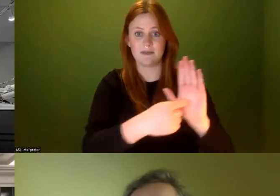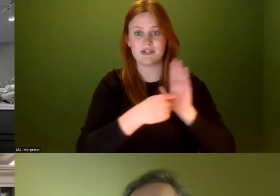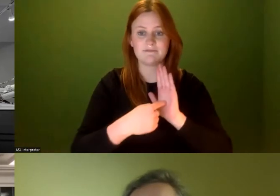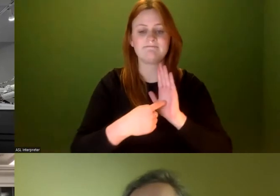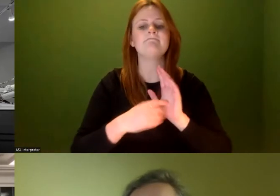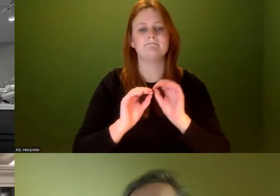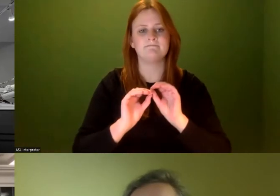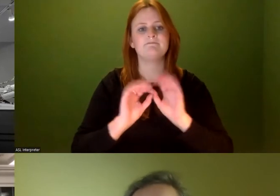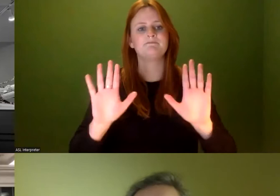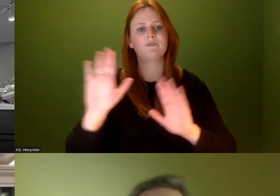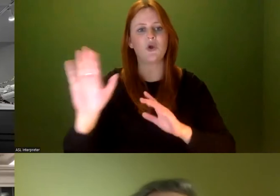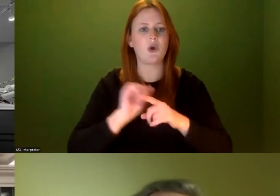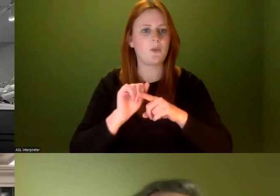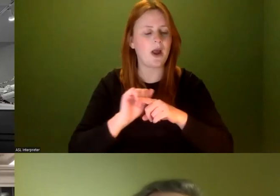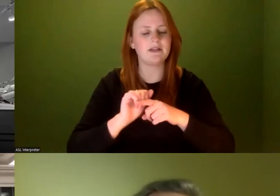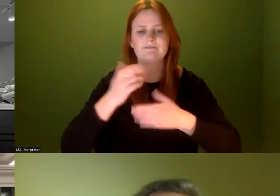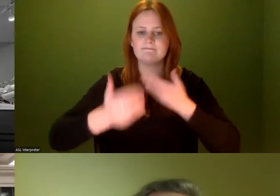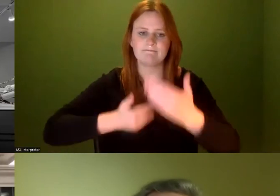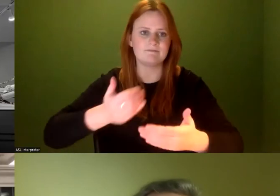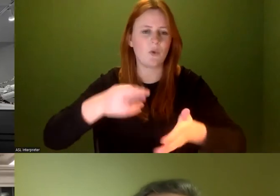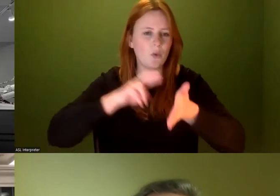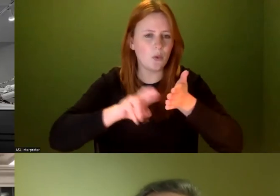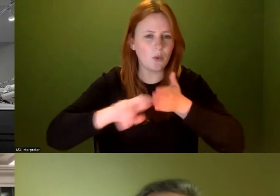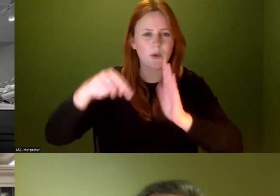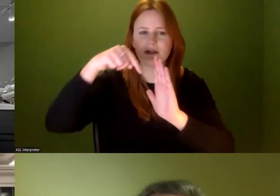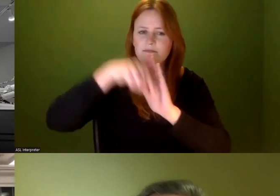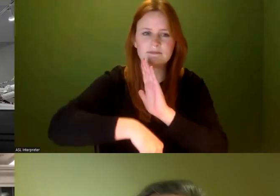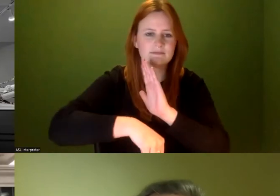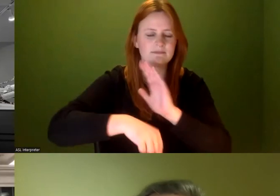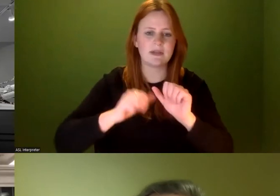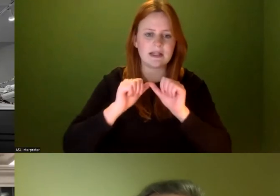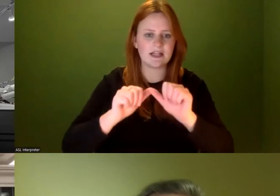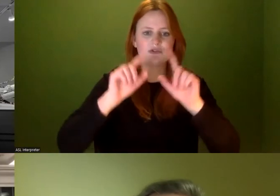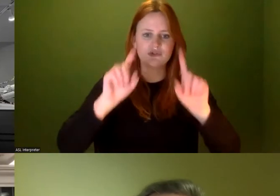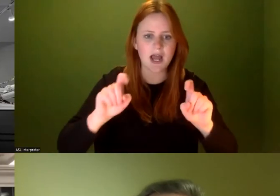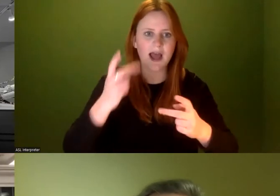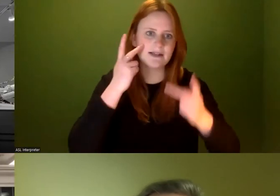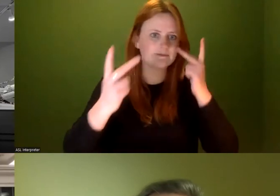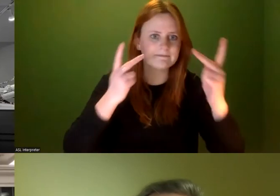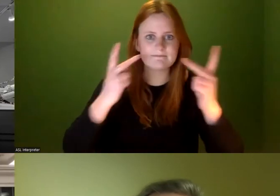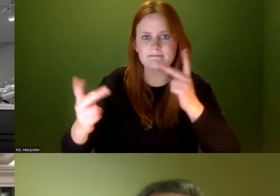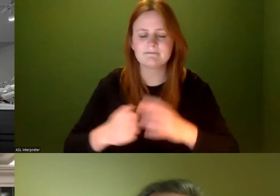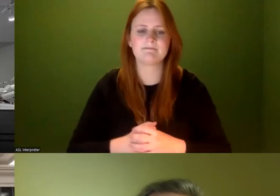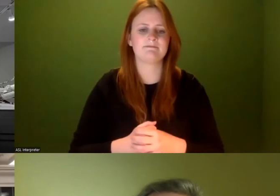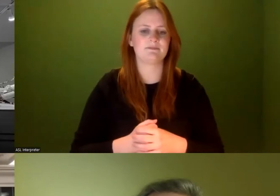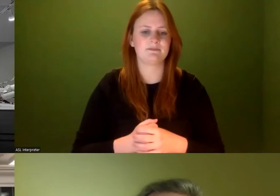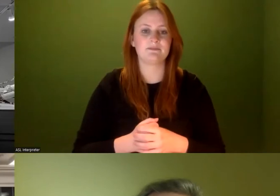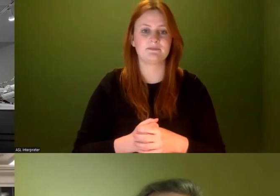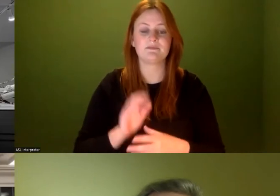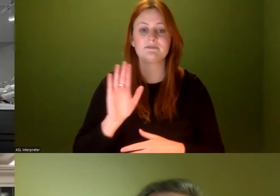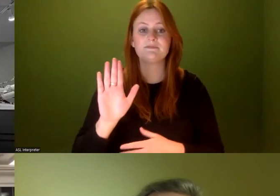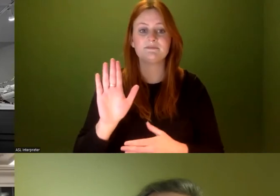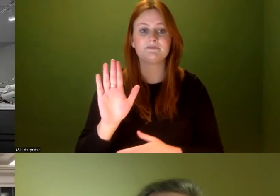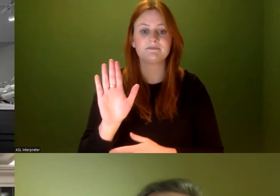clear that her practice is grounded in rigorous research and constant experimentation. Her virtuosic incorporation